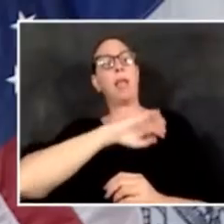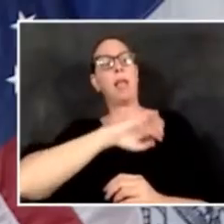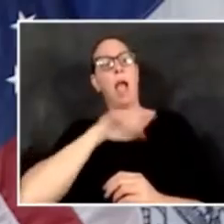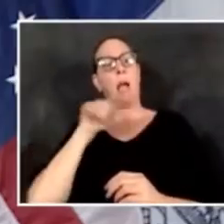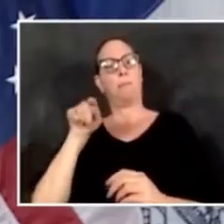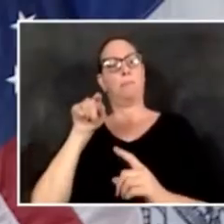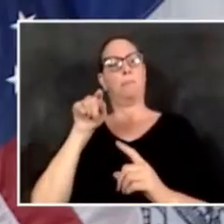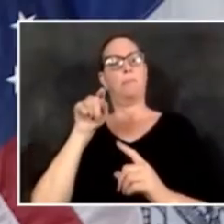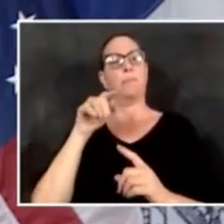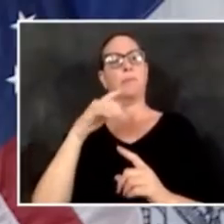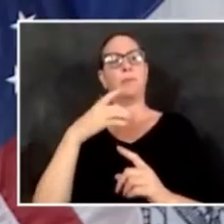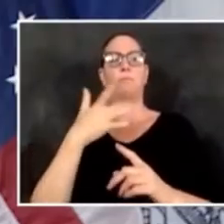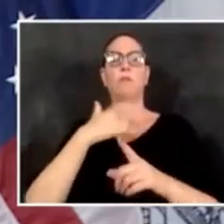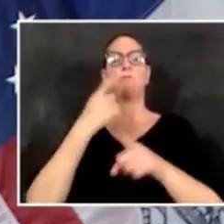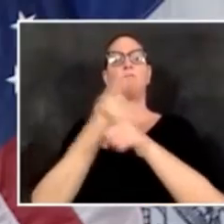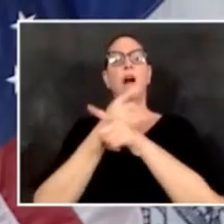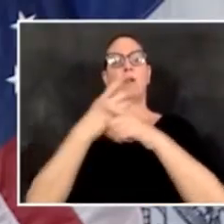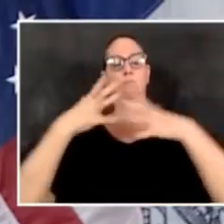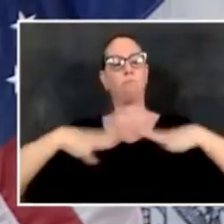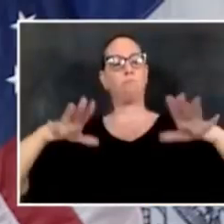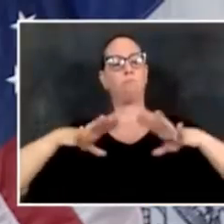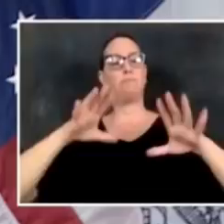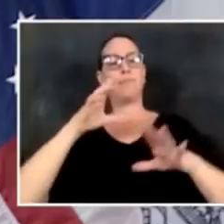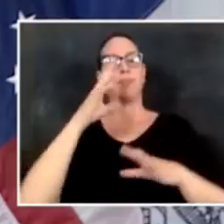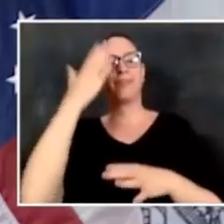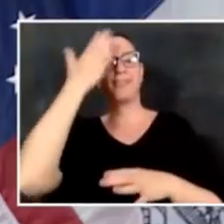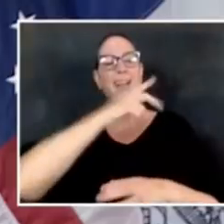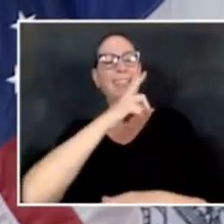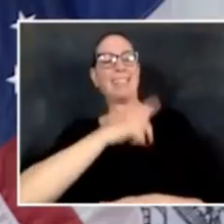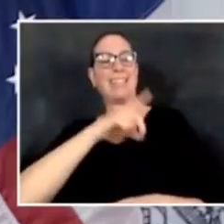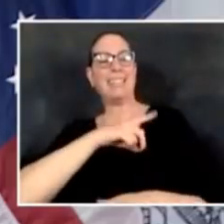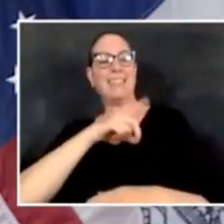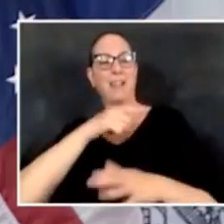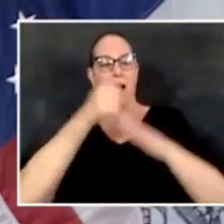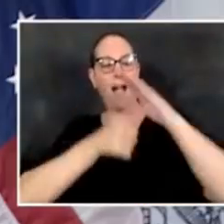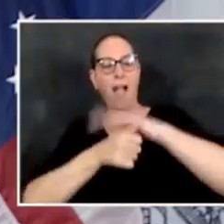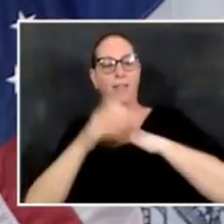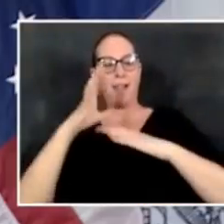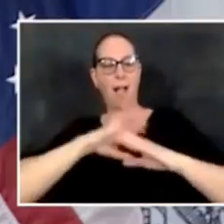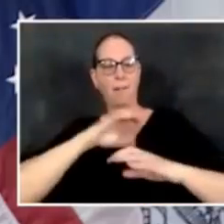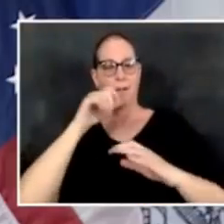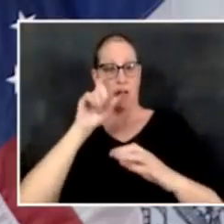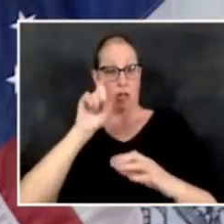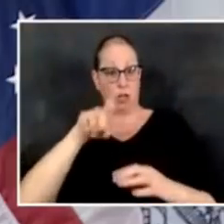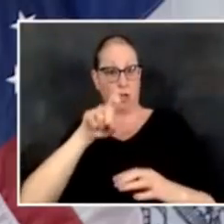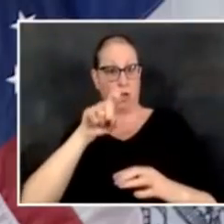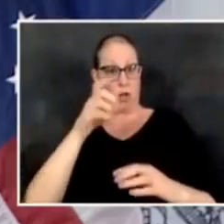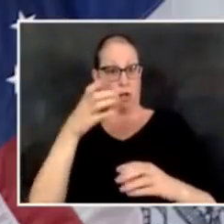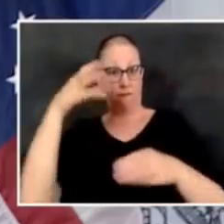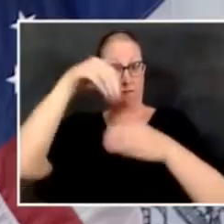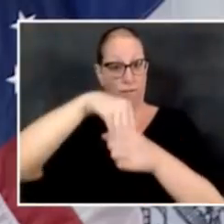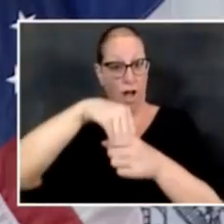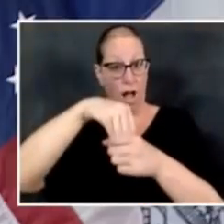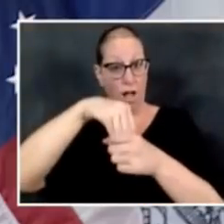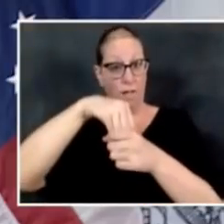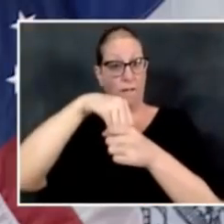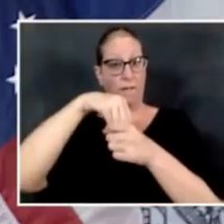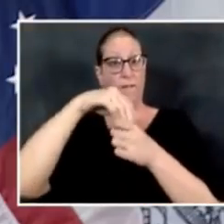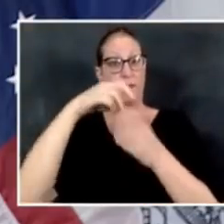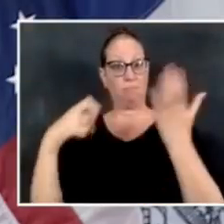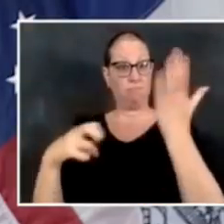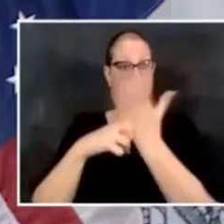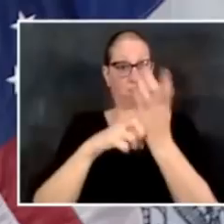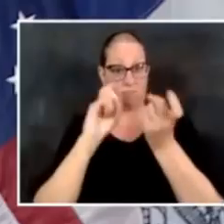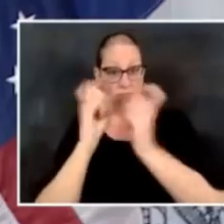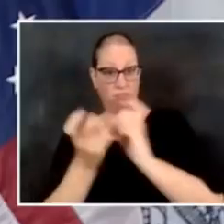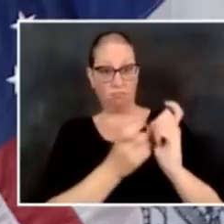want enforcement of groups as small as 2 individuals? Yoav, I'll turn to Commissioner Shea,